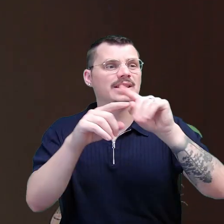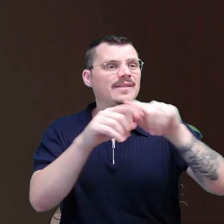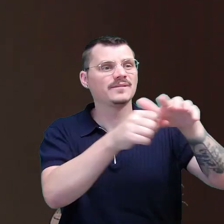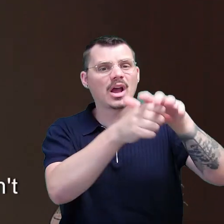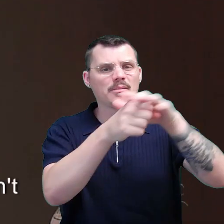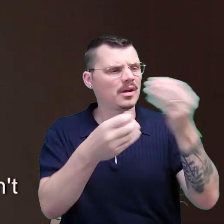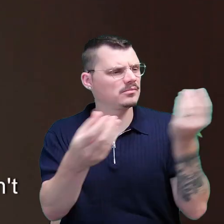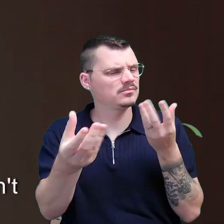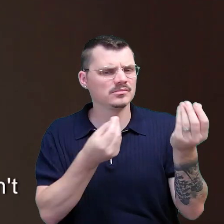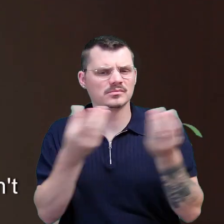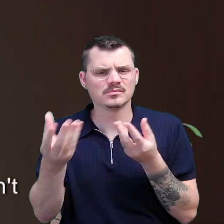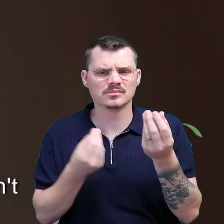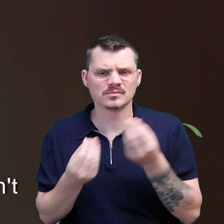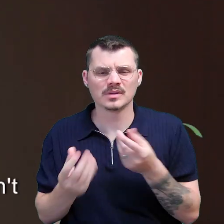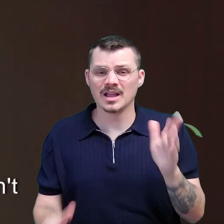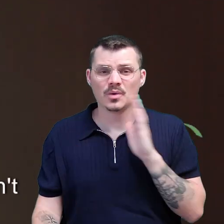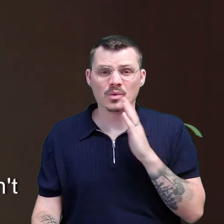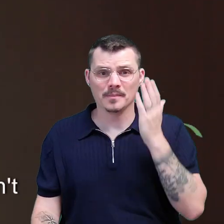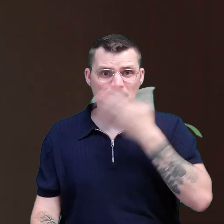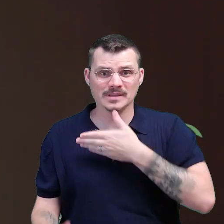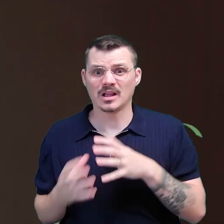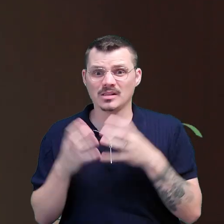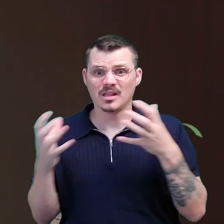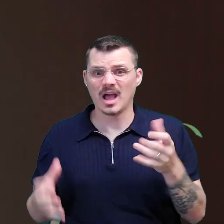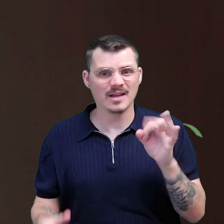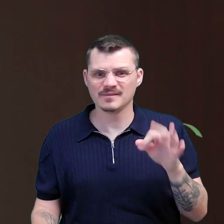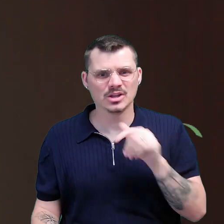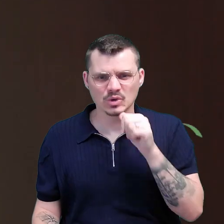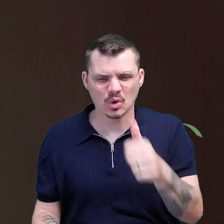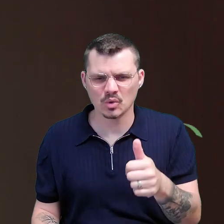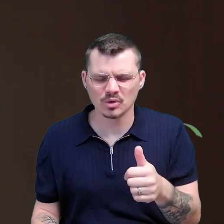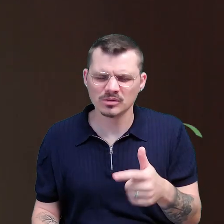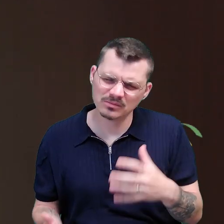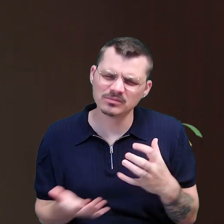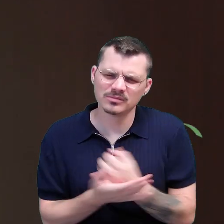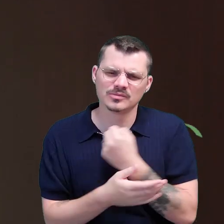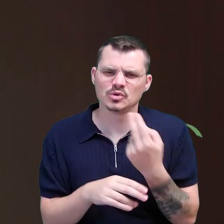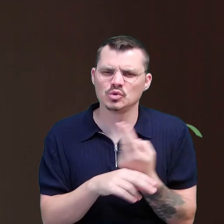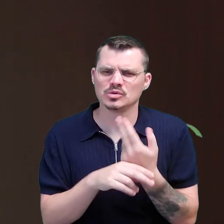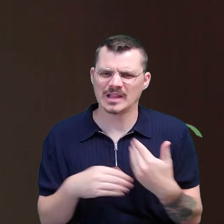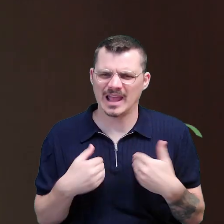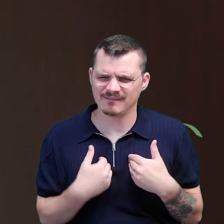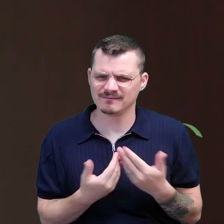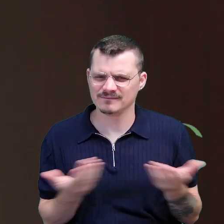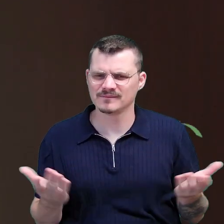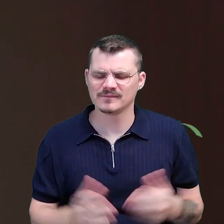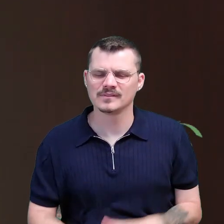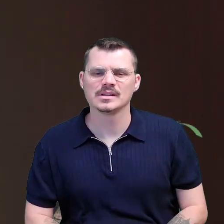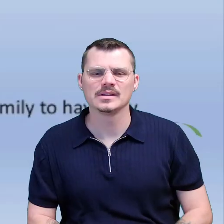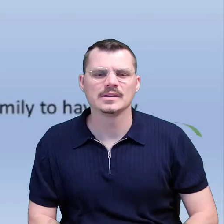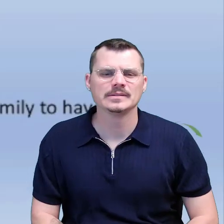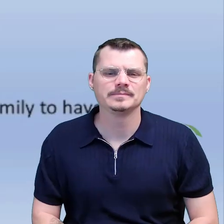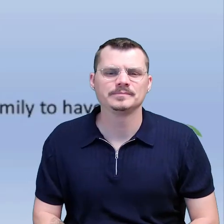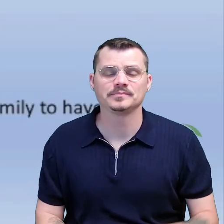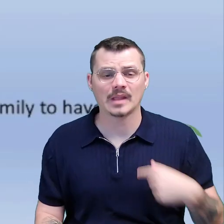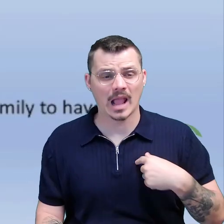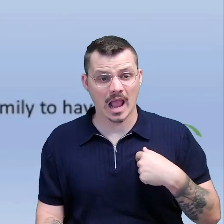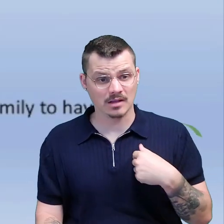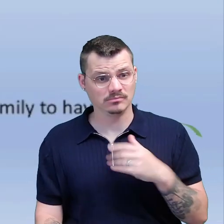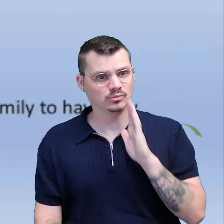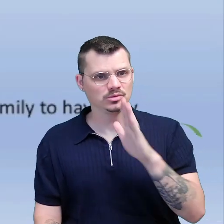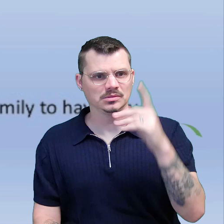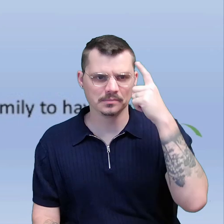environments. And they're going to miss a lot if they don't make use of those technologies. I would be